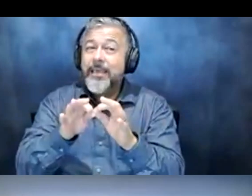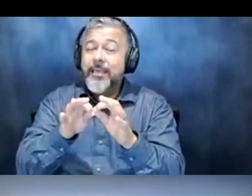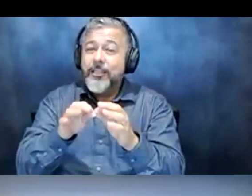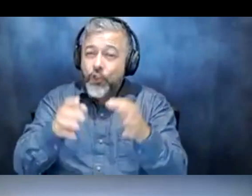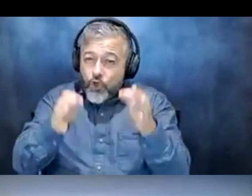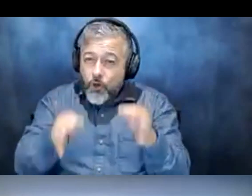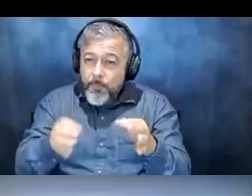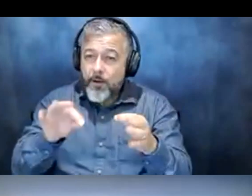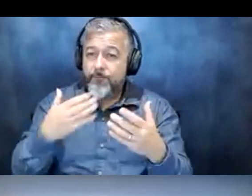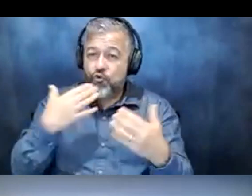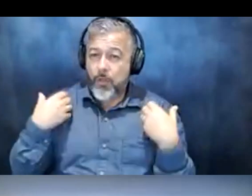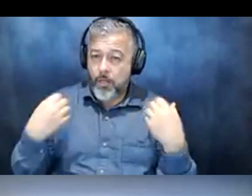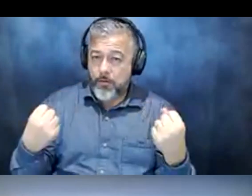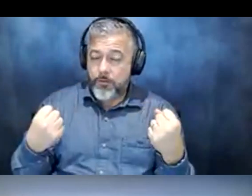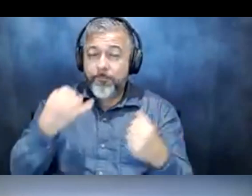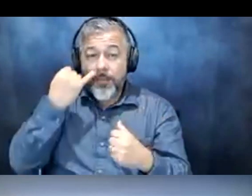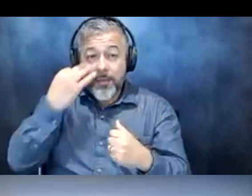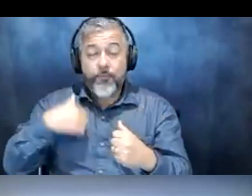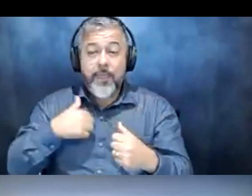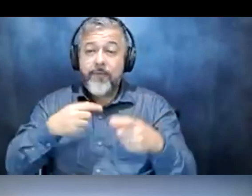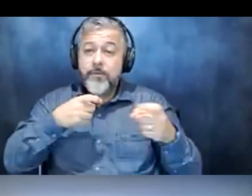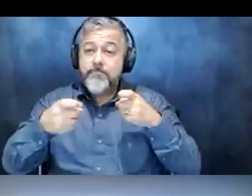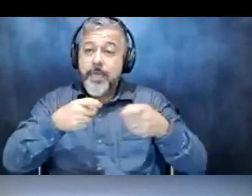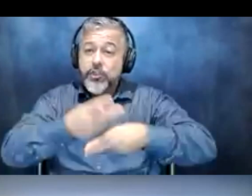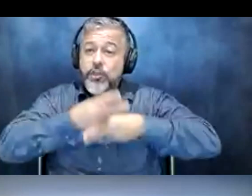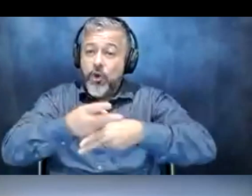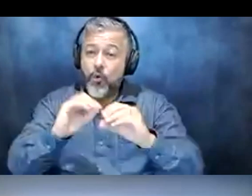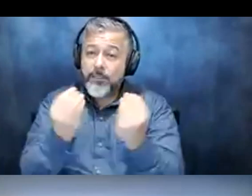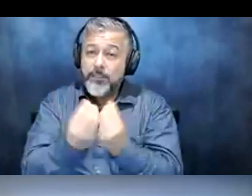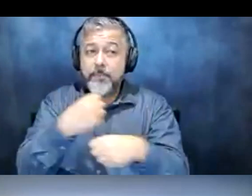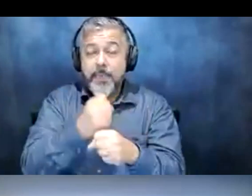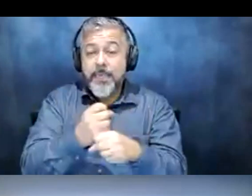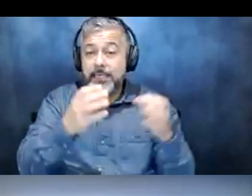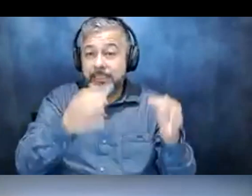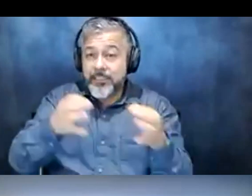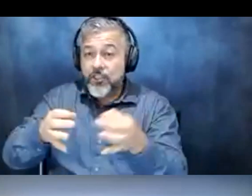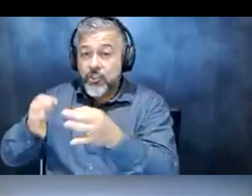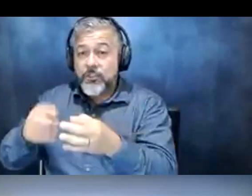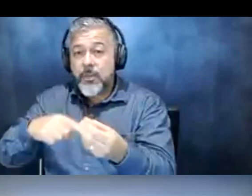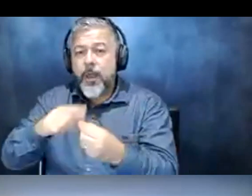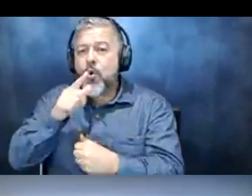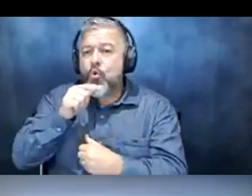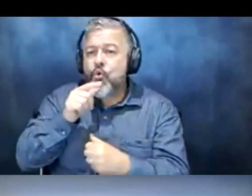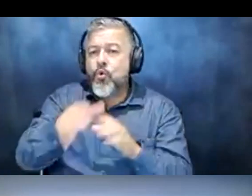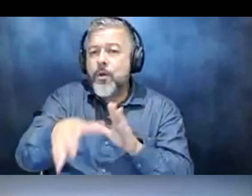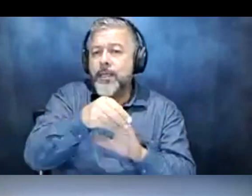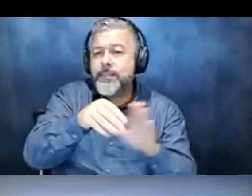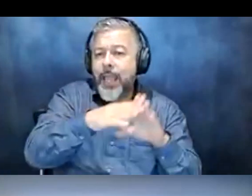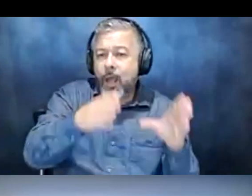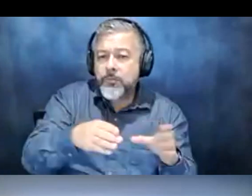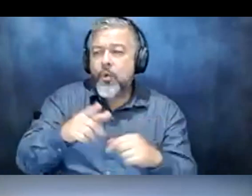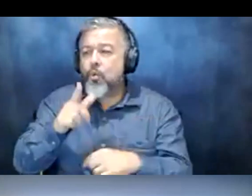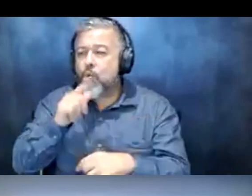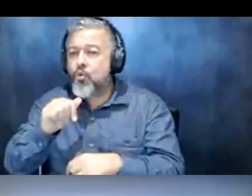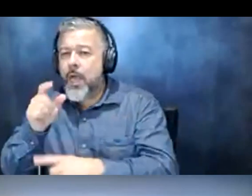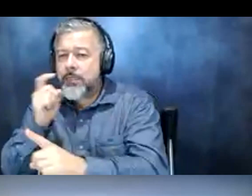and that if we have a managed care organization making decisions about who gets housing supports and who does not, we